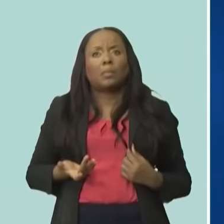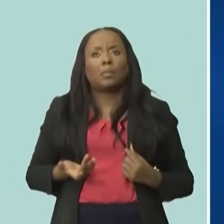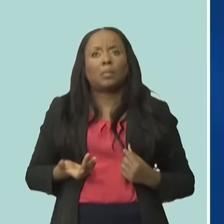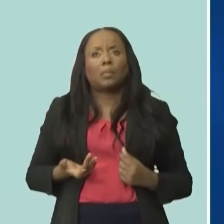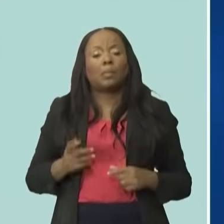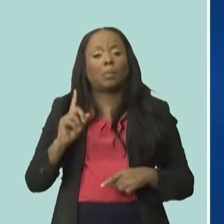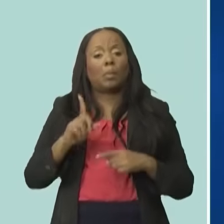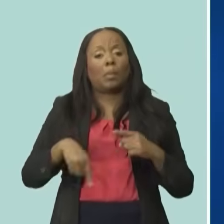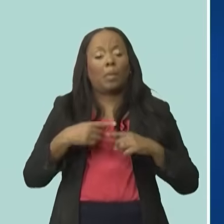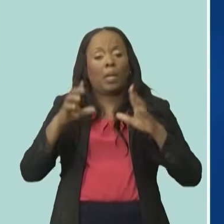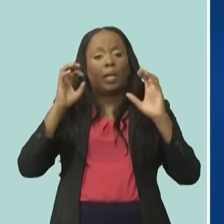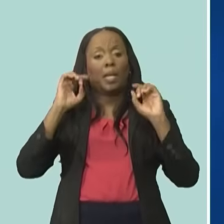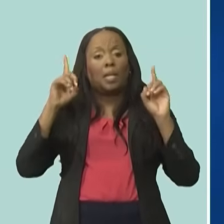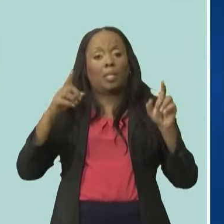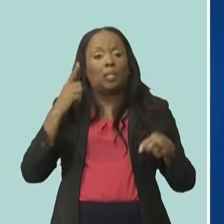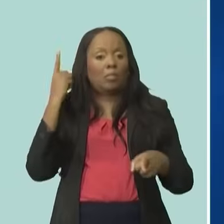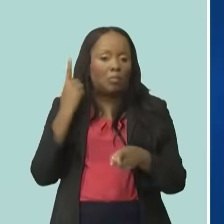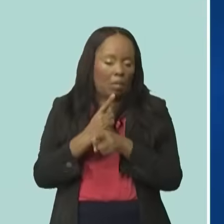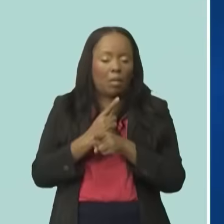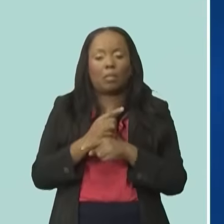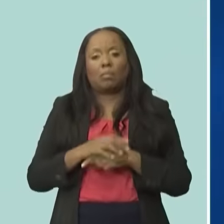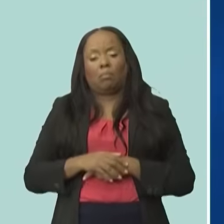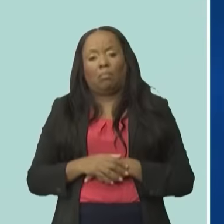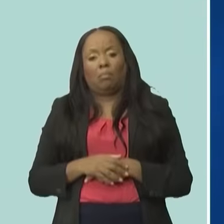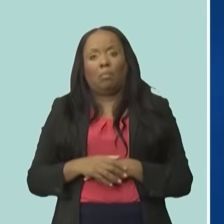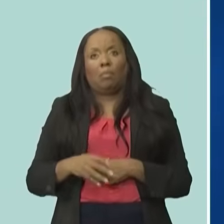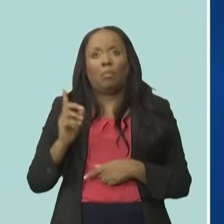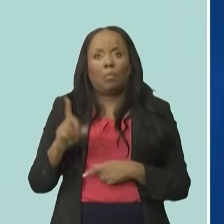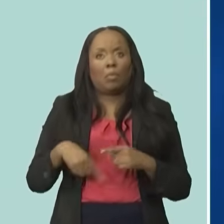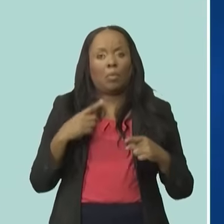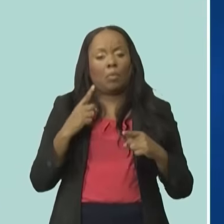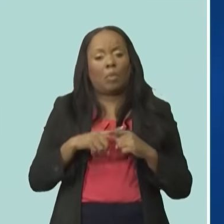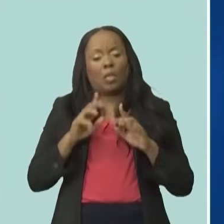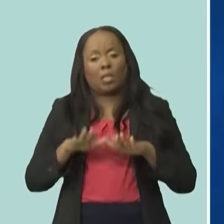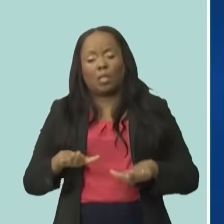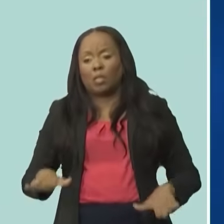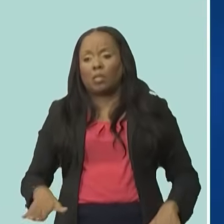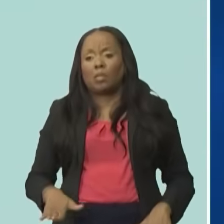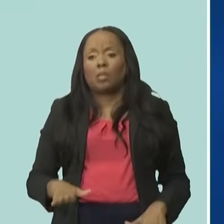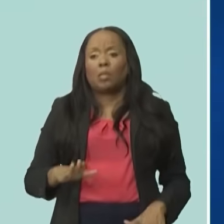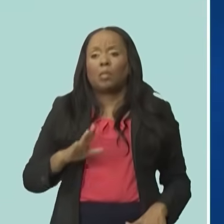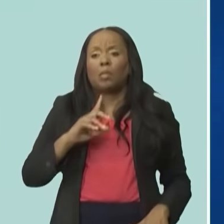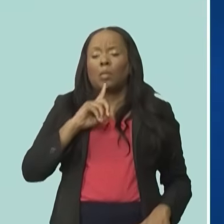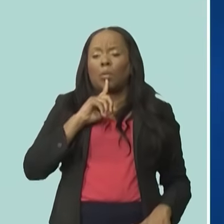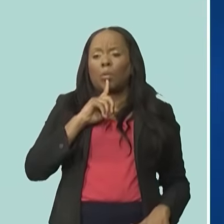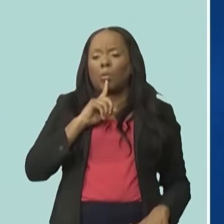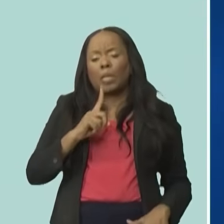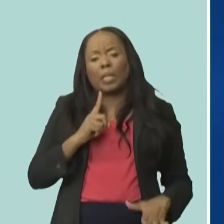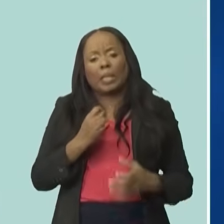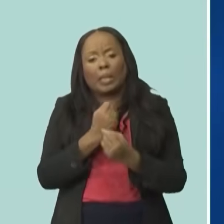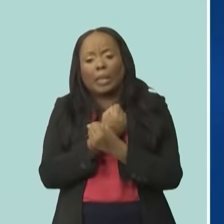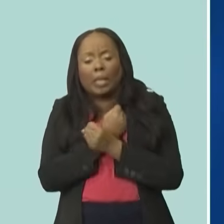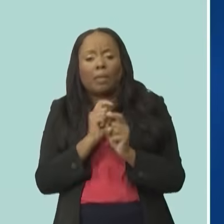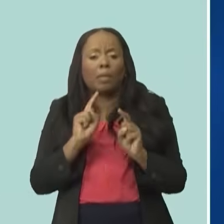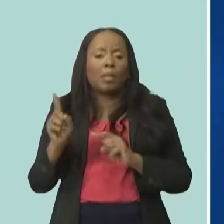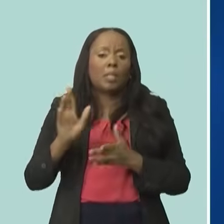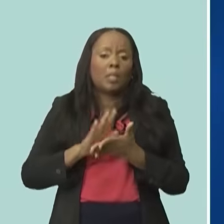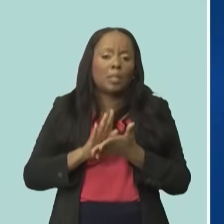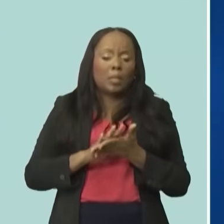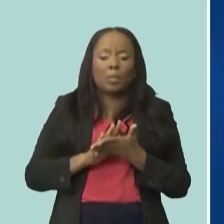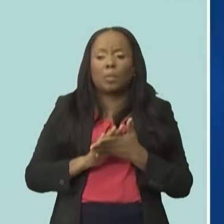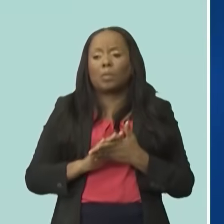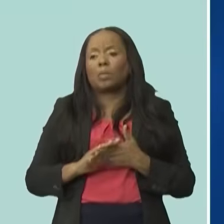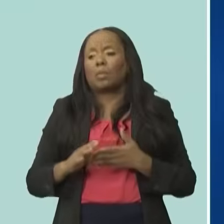right, once we can get our children into the idea of loving school, doing well in the different areas of